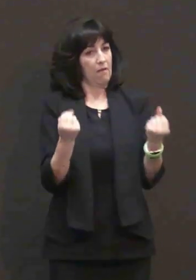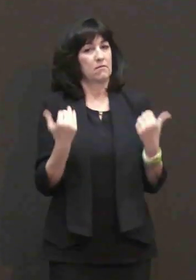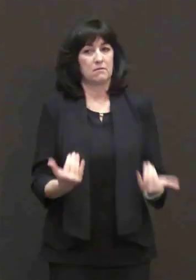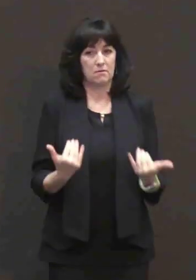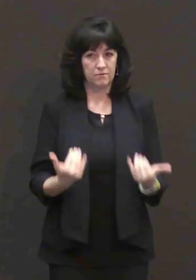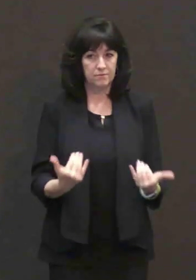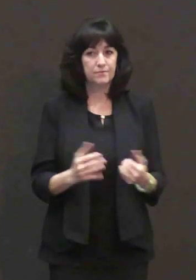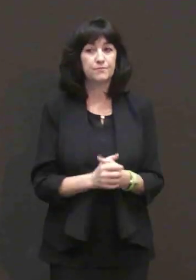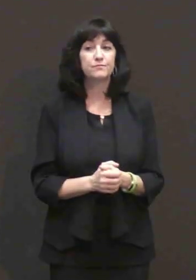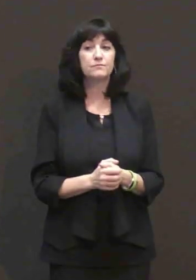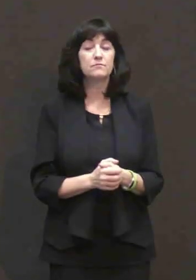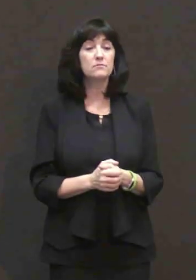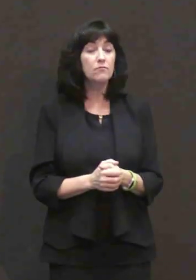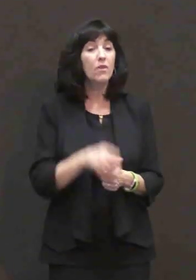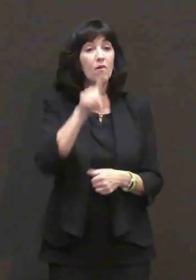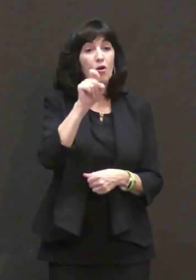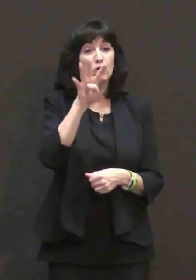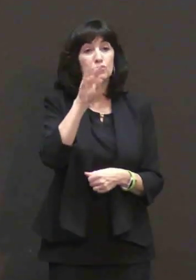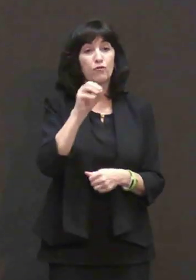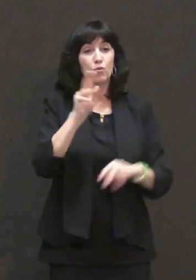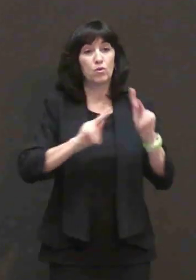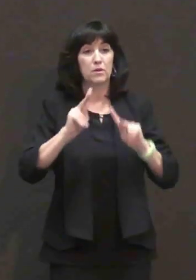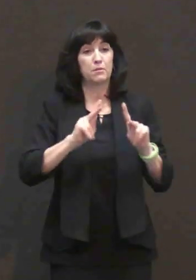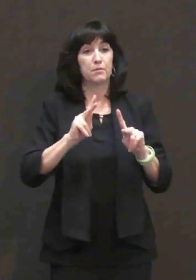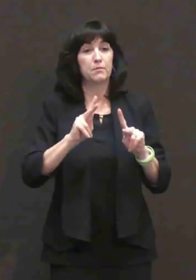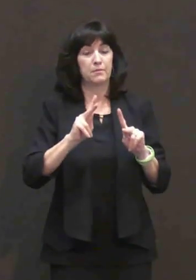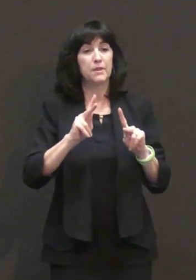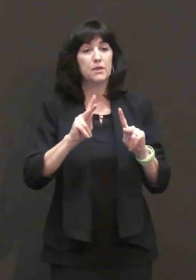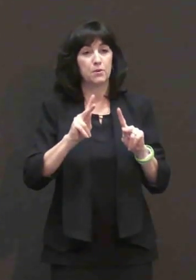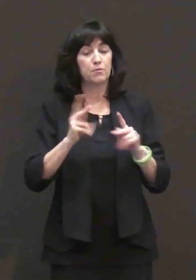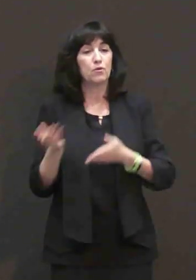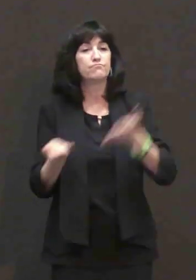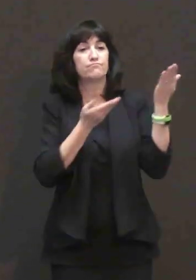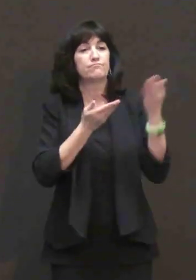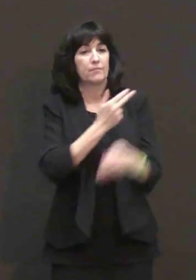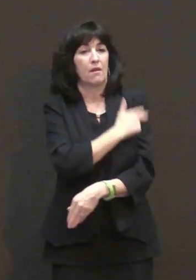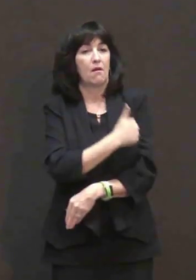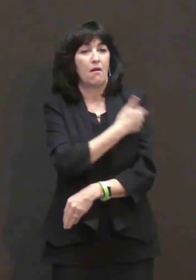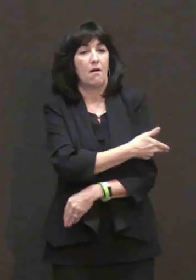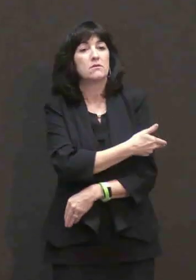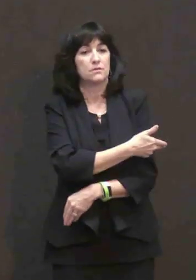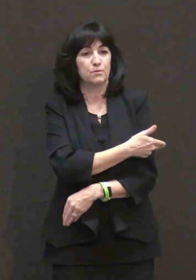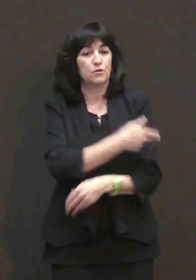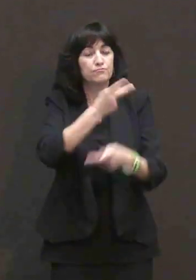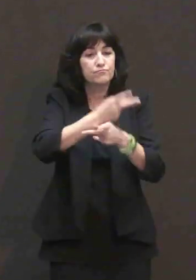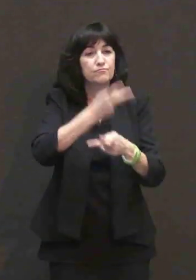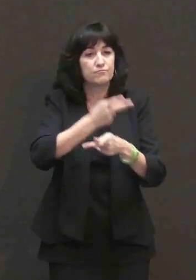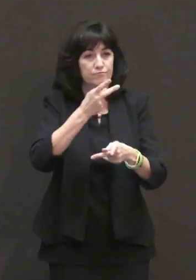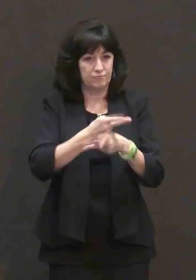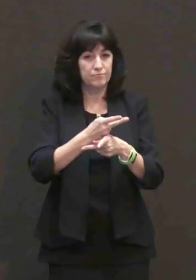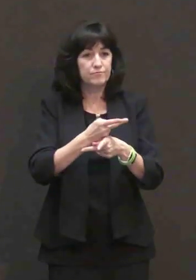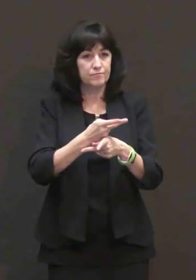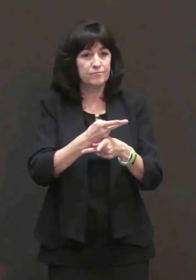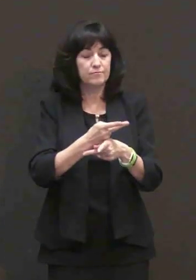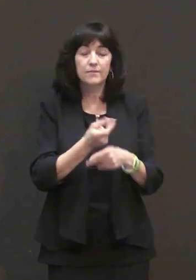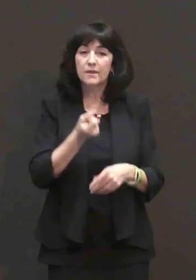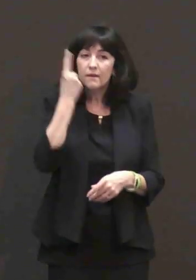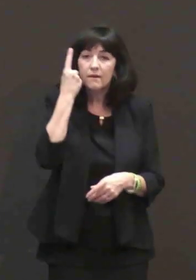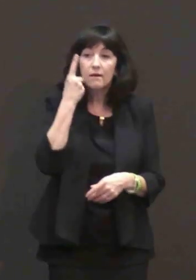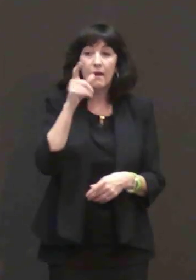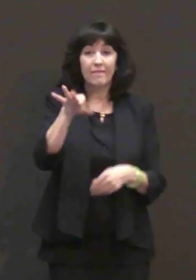140 hospitalizations. As I say time and time again, we're always a day or two behind the actual number of positive